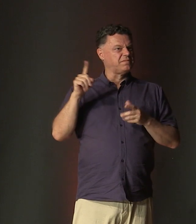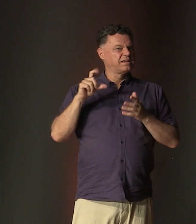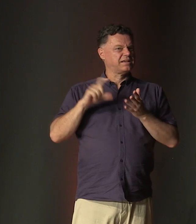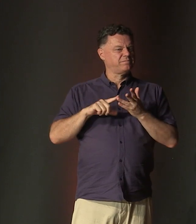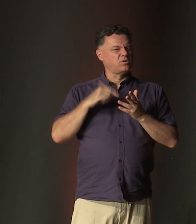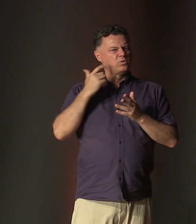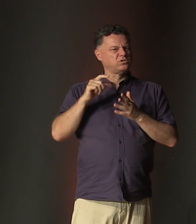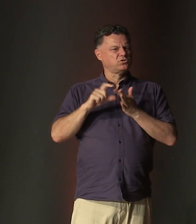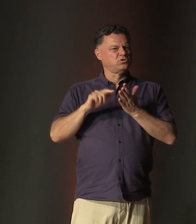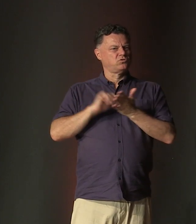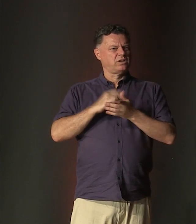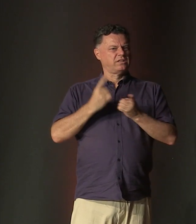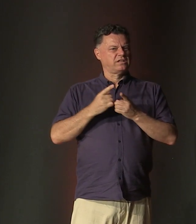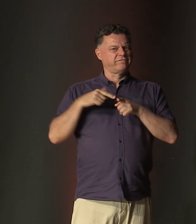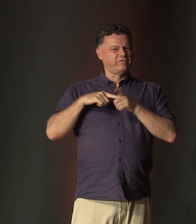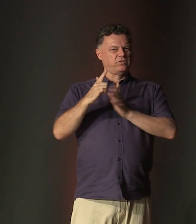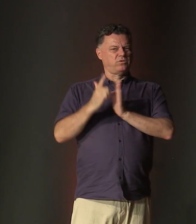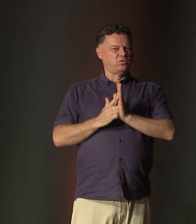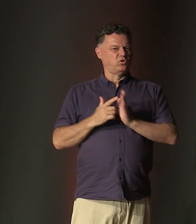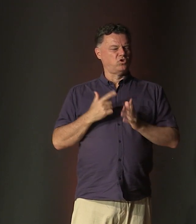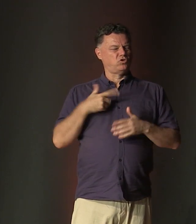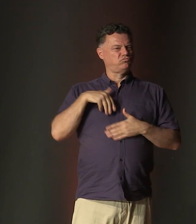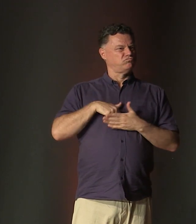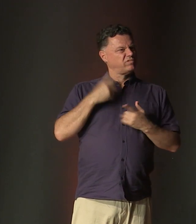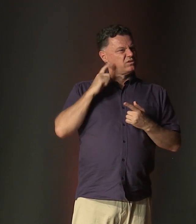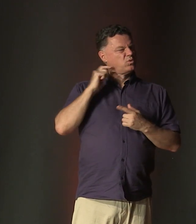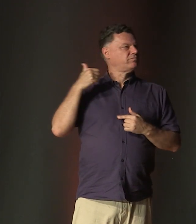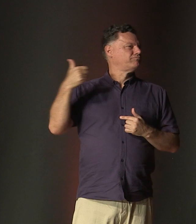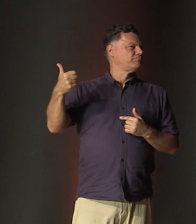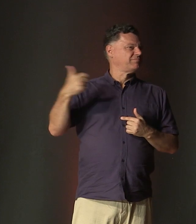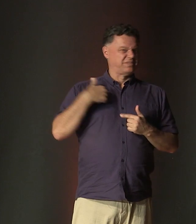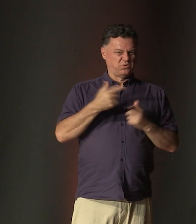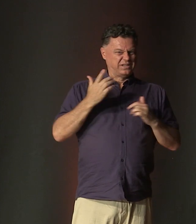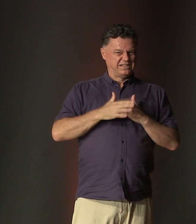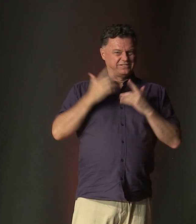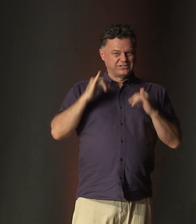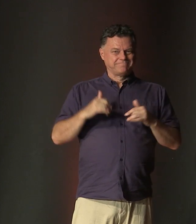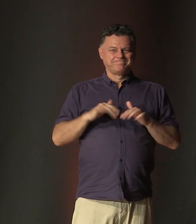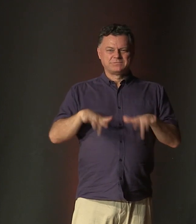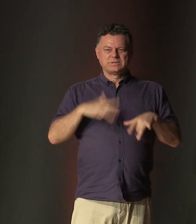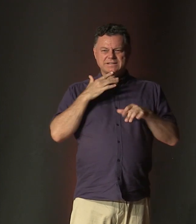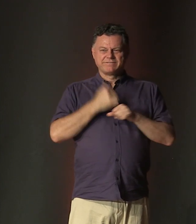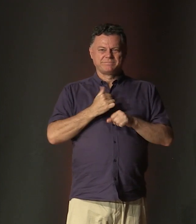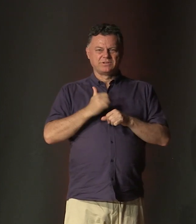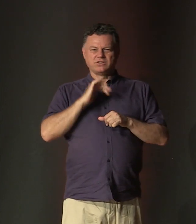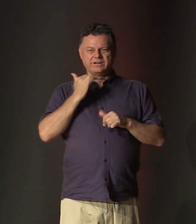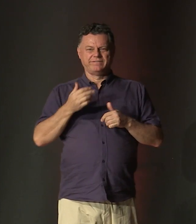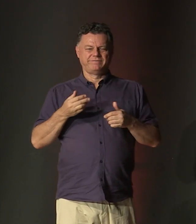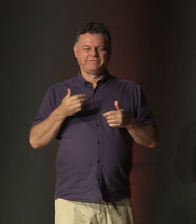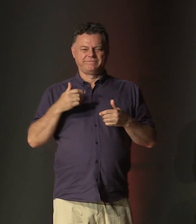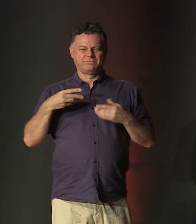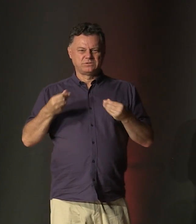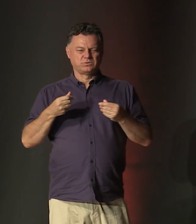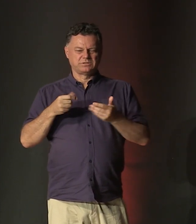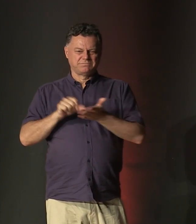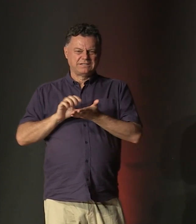are doing the right thing, but we never really check, and the government just doesn't have the resources to make sure everyone's